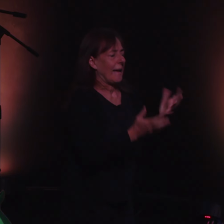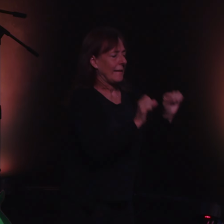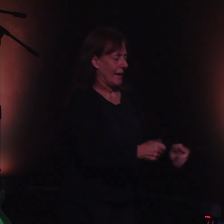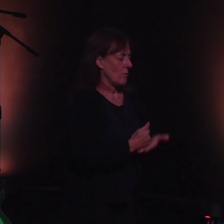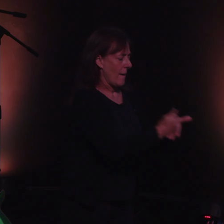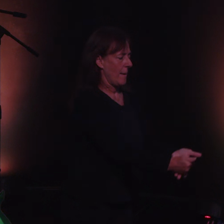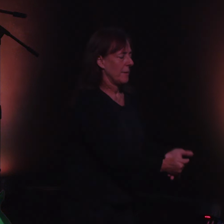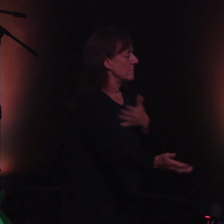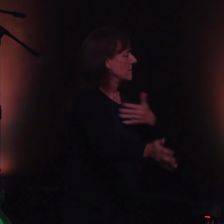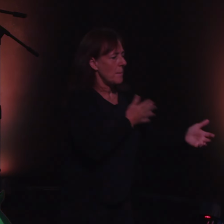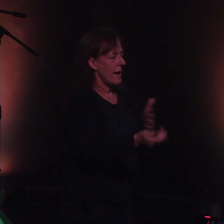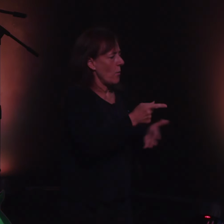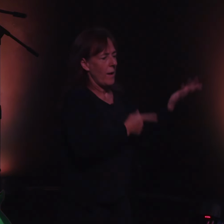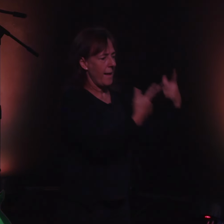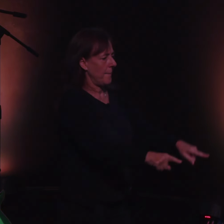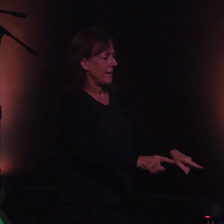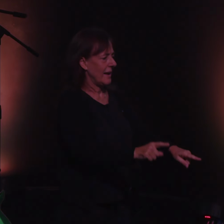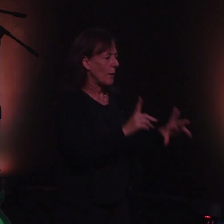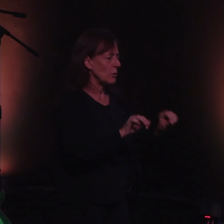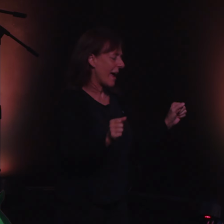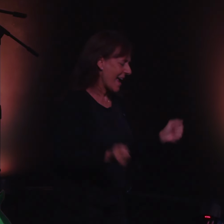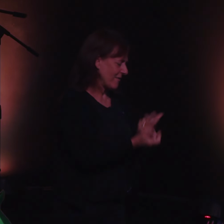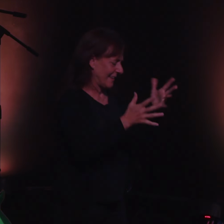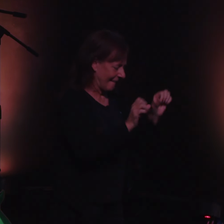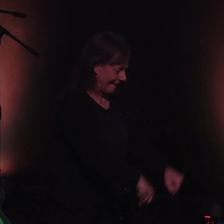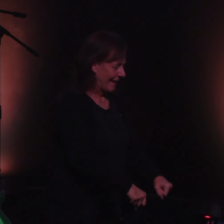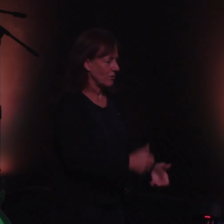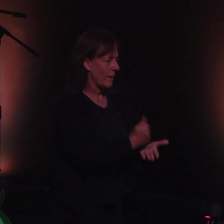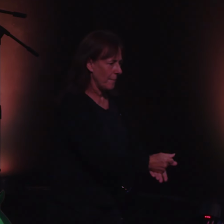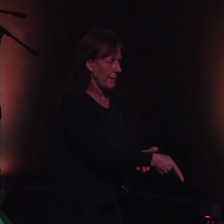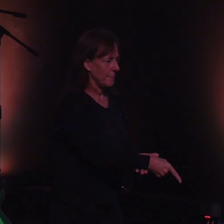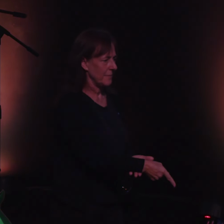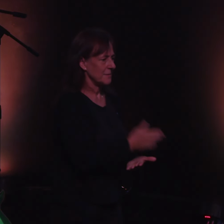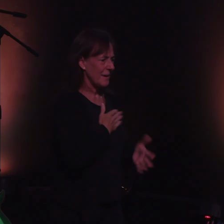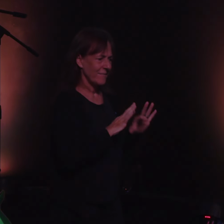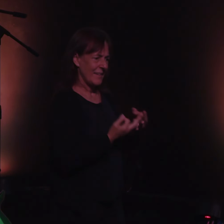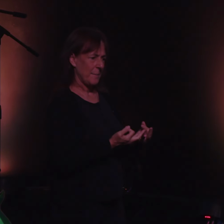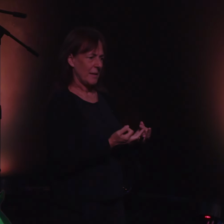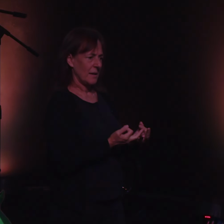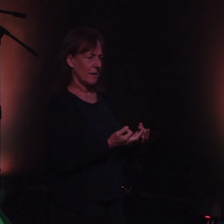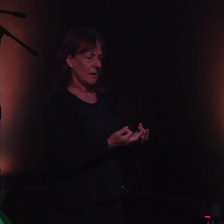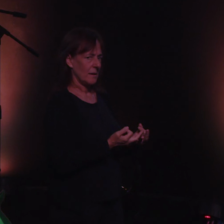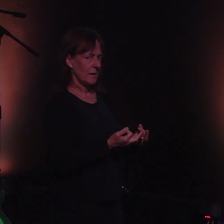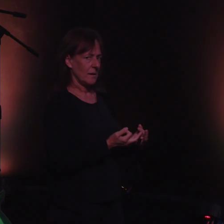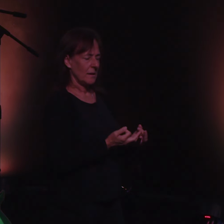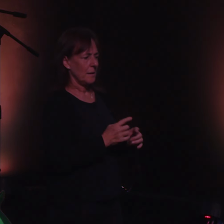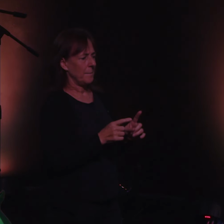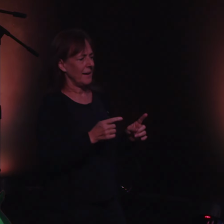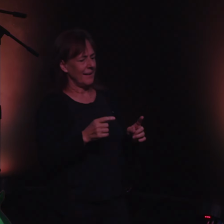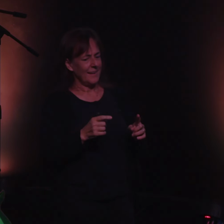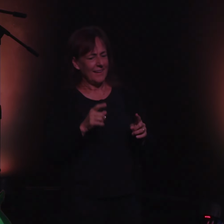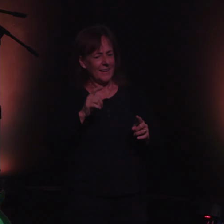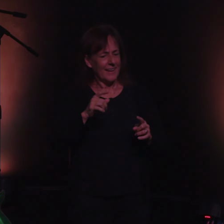them. I'm going to do everything I can to help them. Why would I treat any of God's children